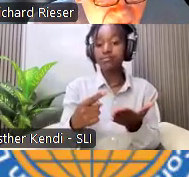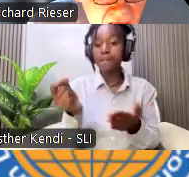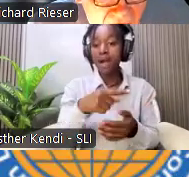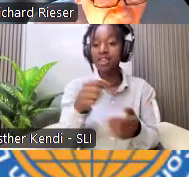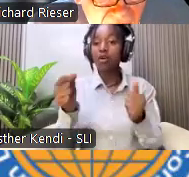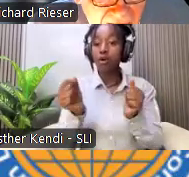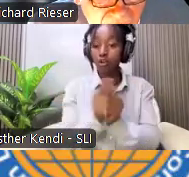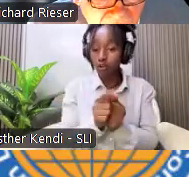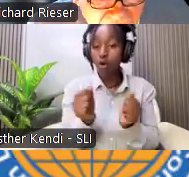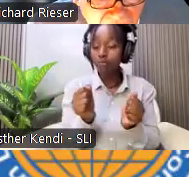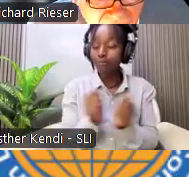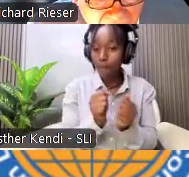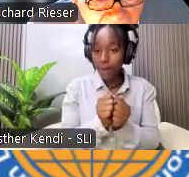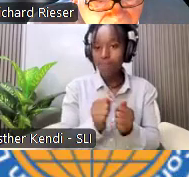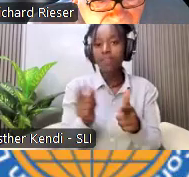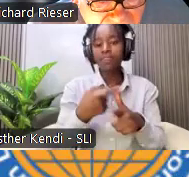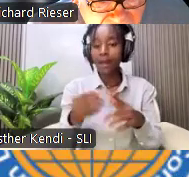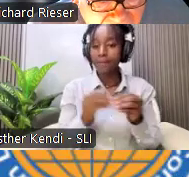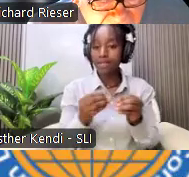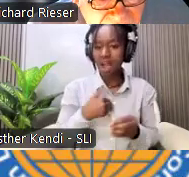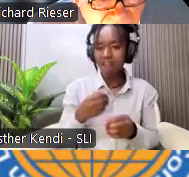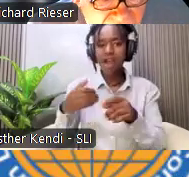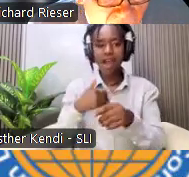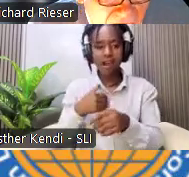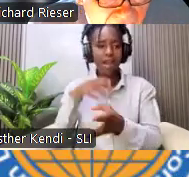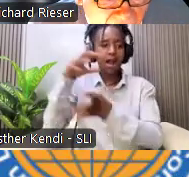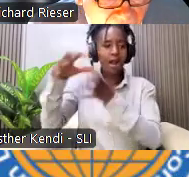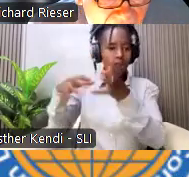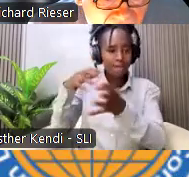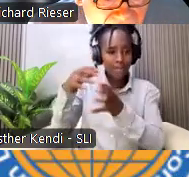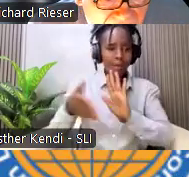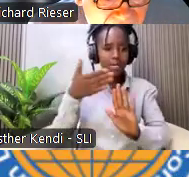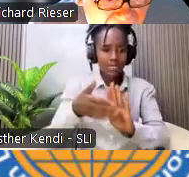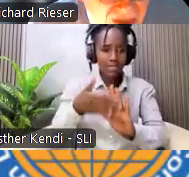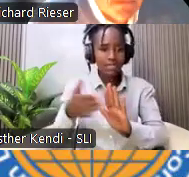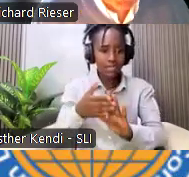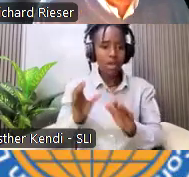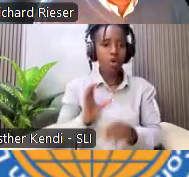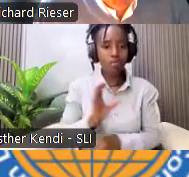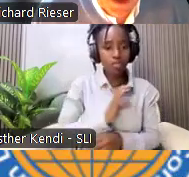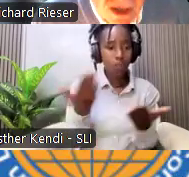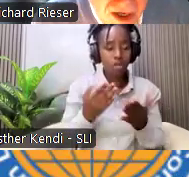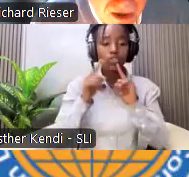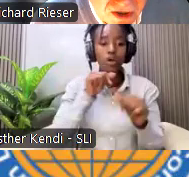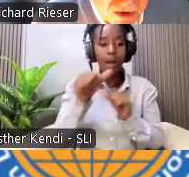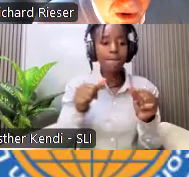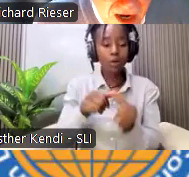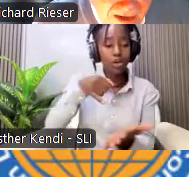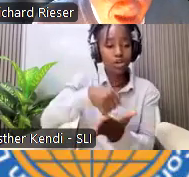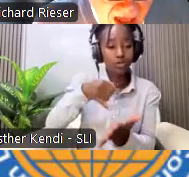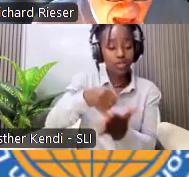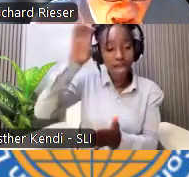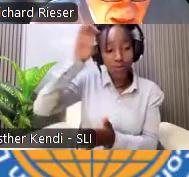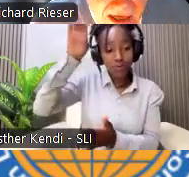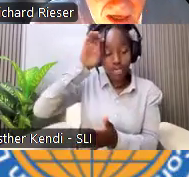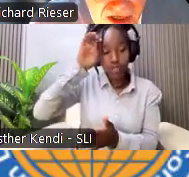of. We've got a climate emergency committee. We're also working on inclusive education, employment, and we continue to do